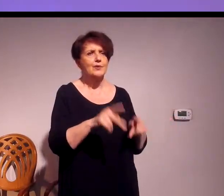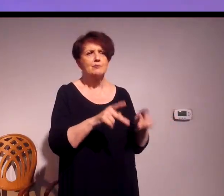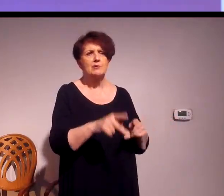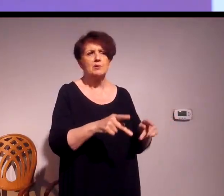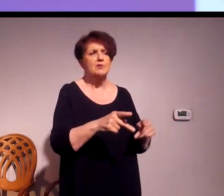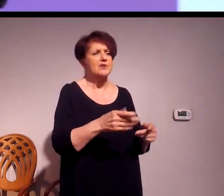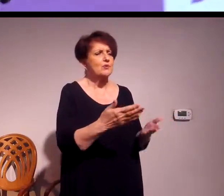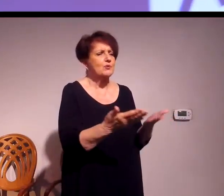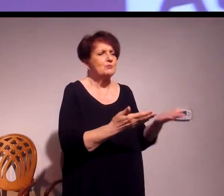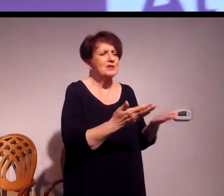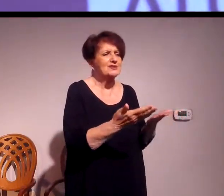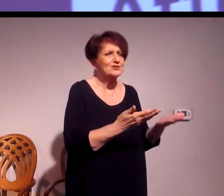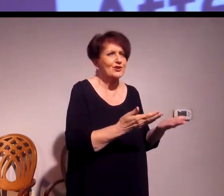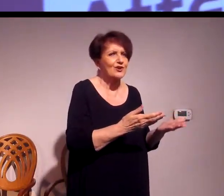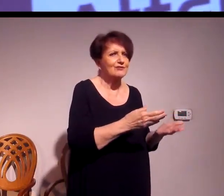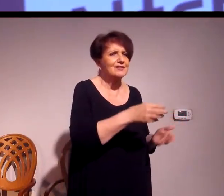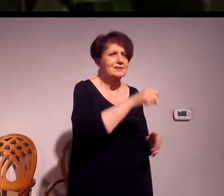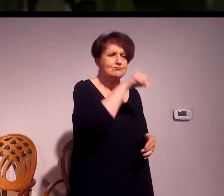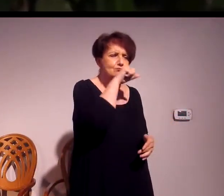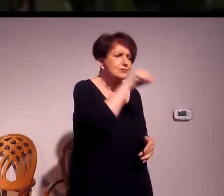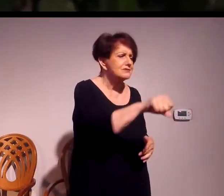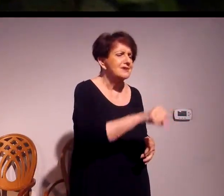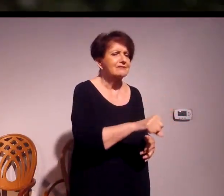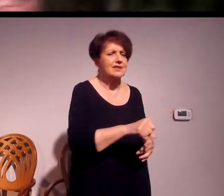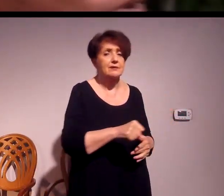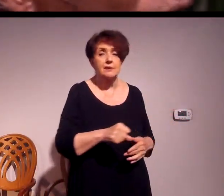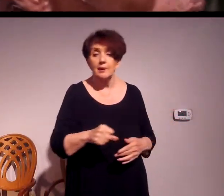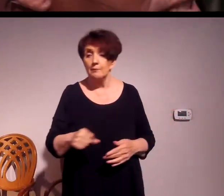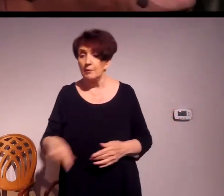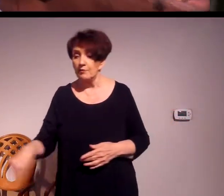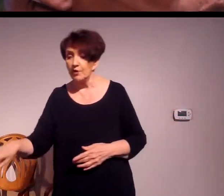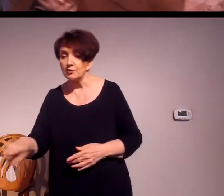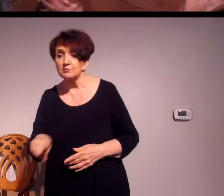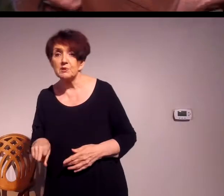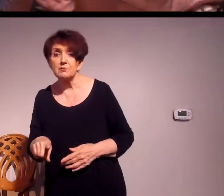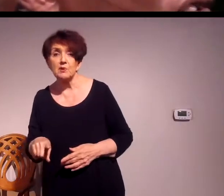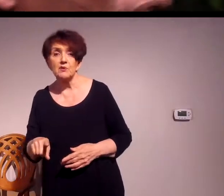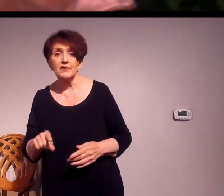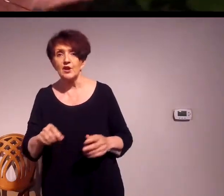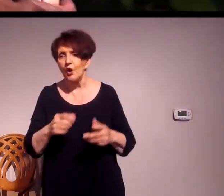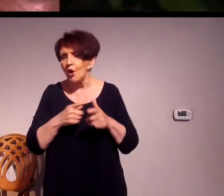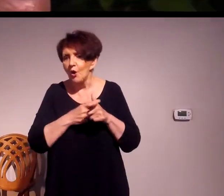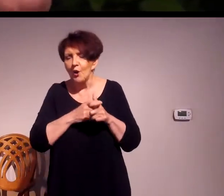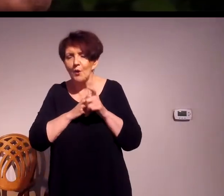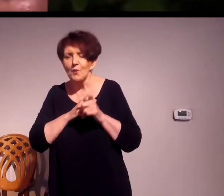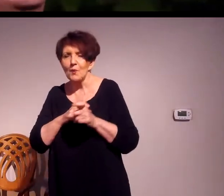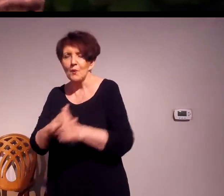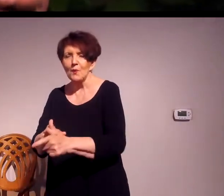it. But the people doing the serving, they rushed right back to get some more because they found